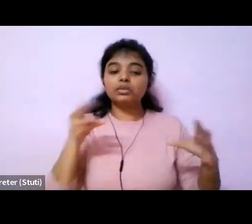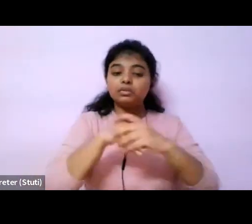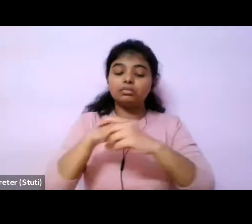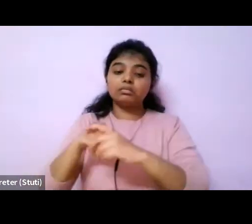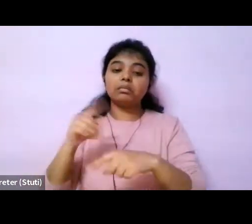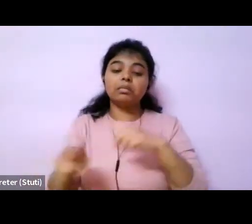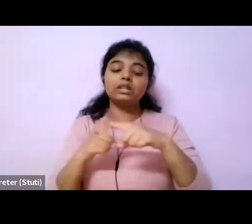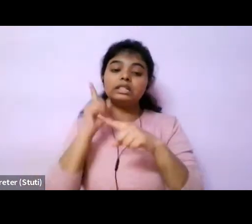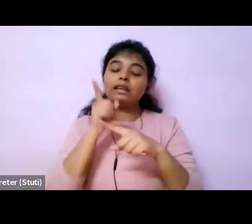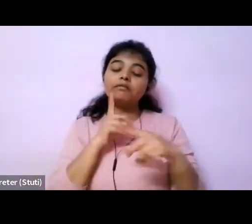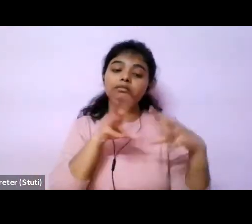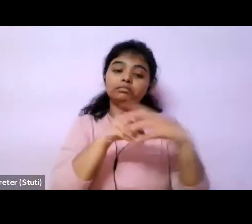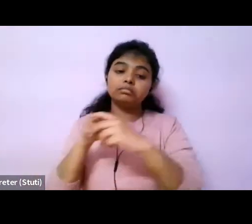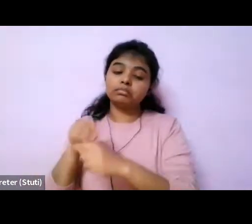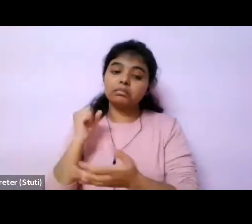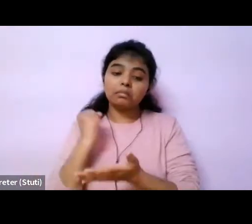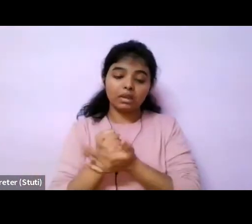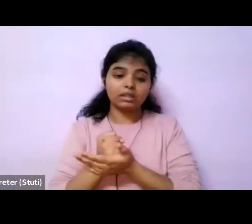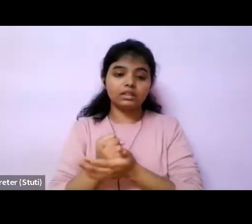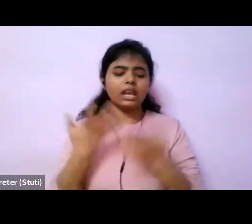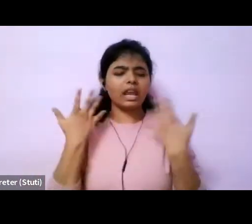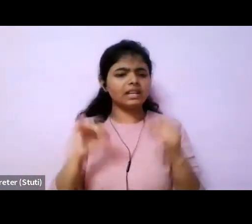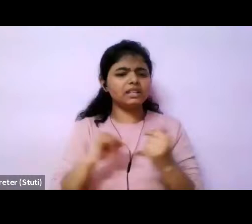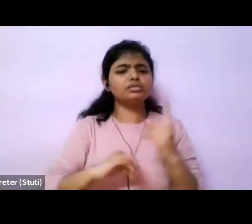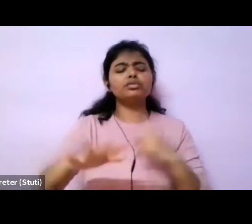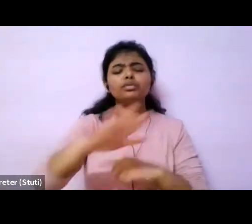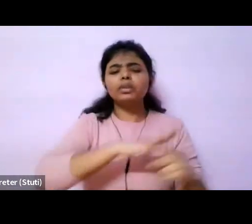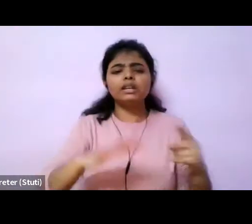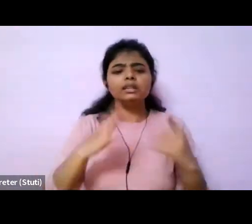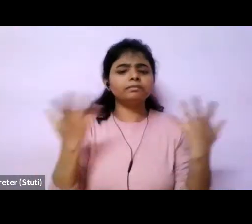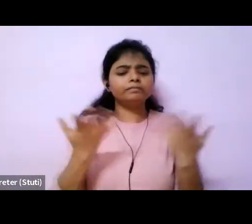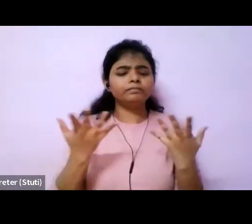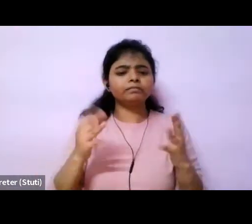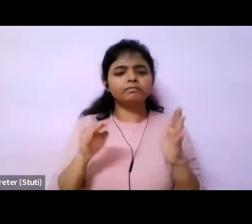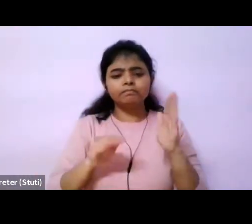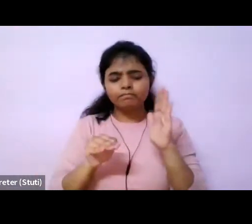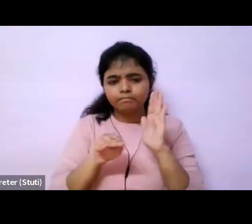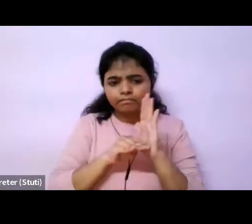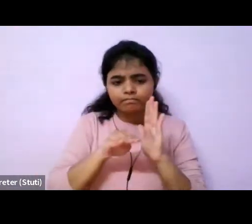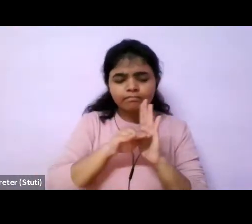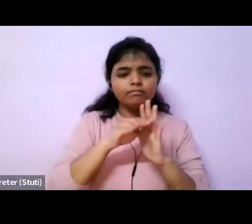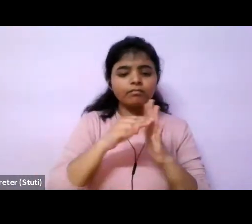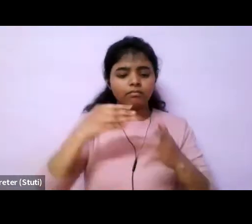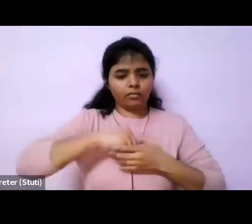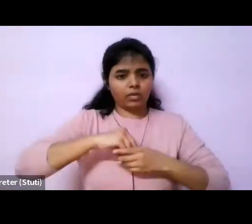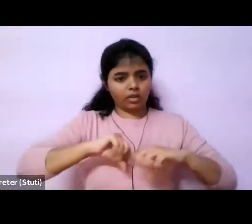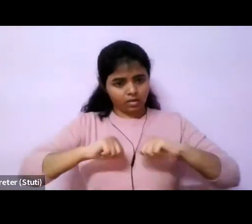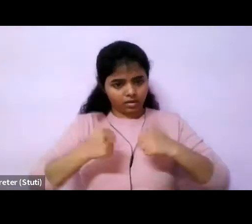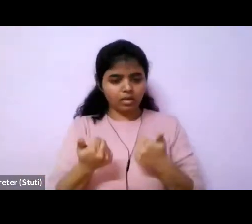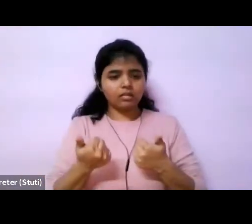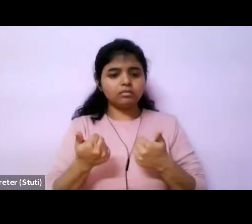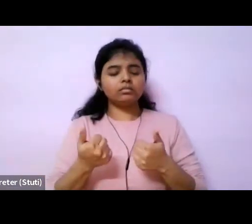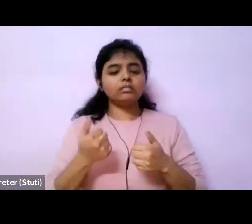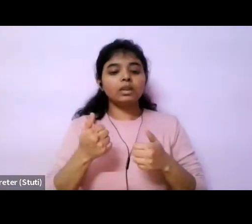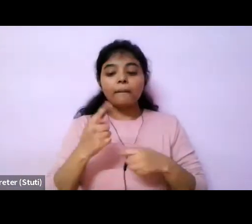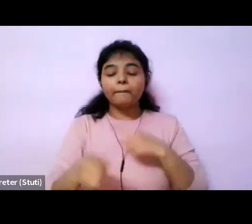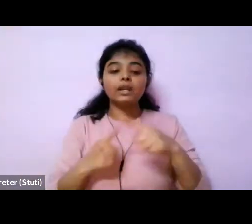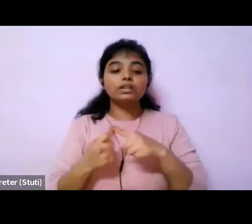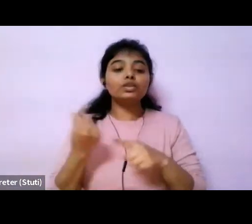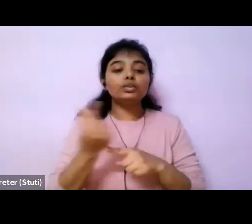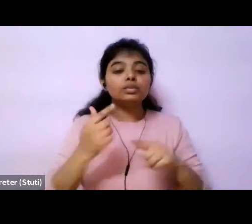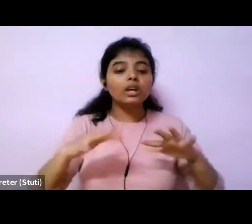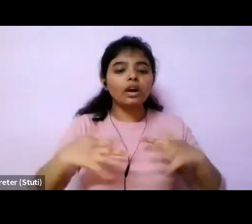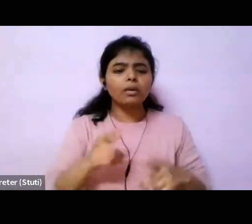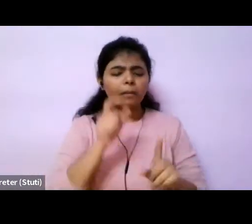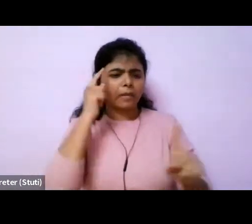effectivity of action in any particular society is to a large extent structured by the ability to harness and utilize matter for one's